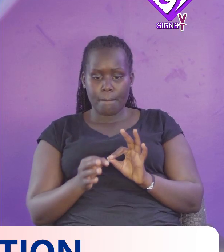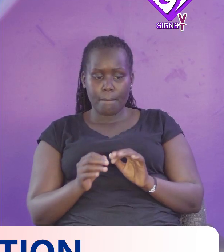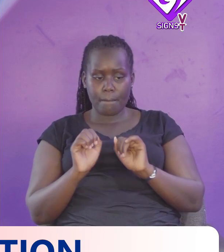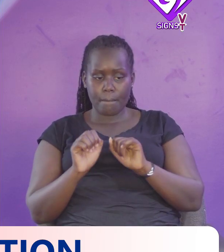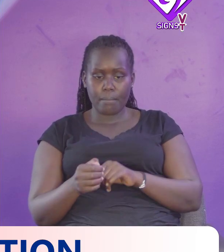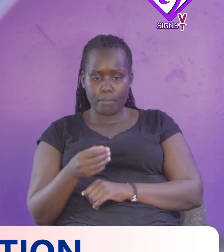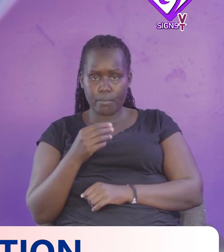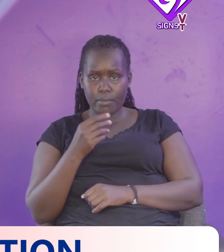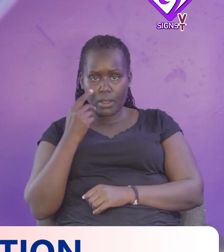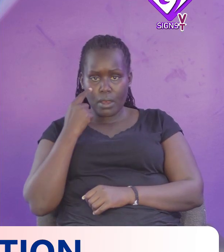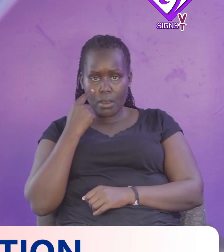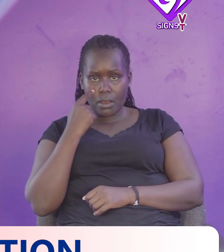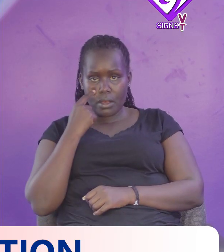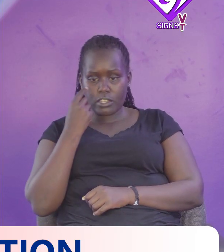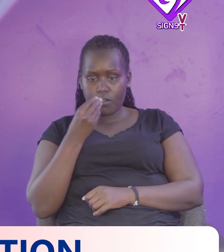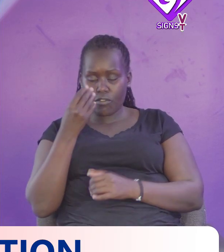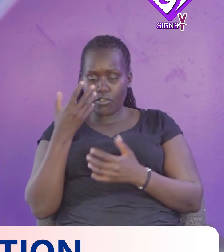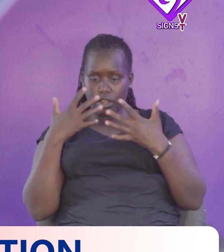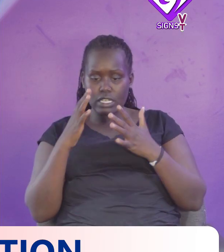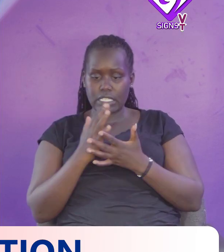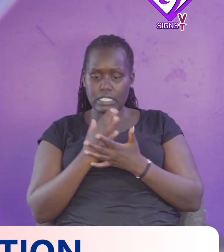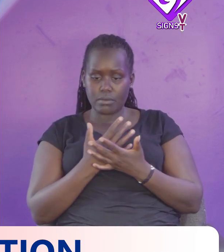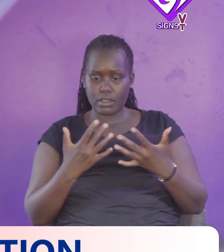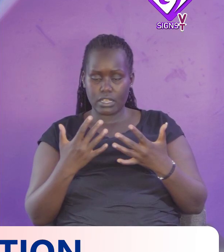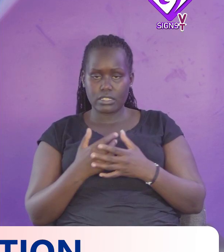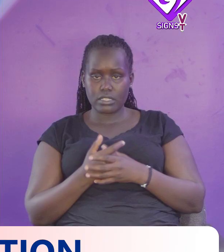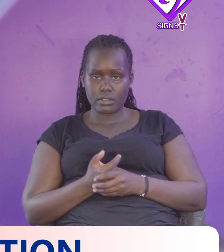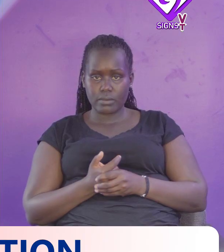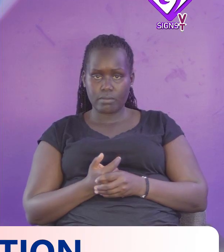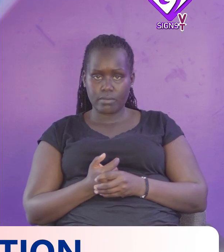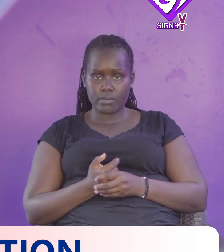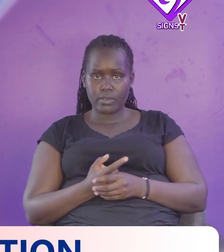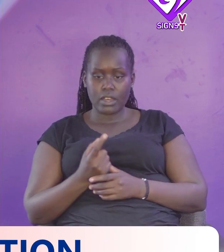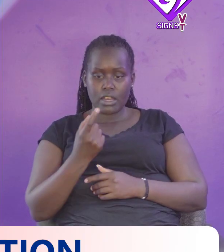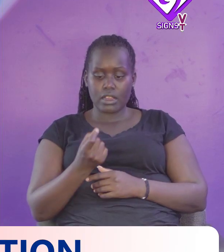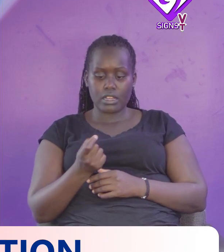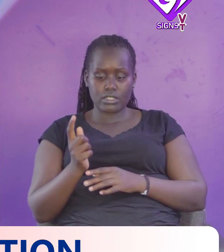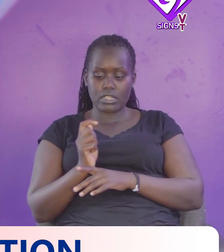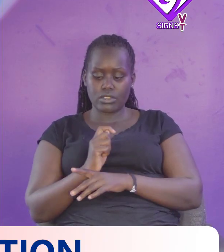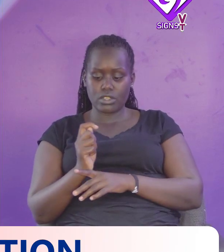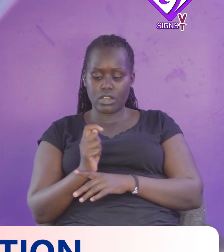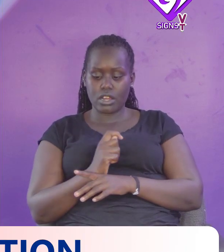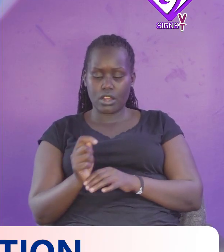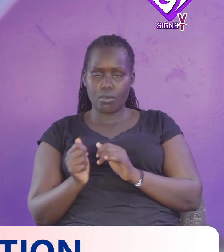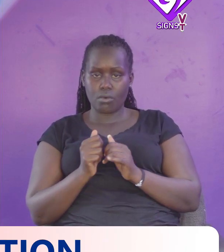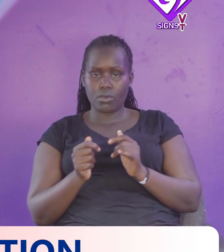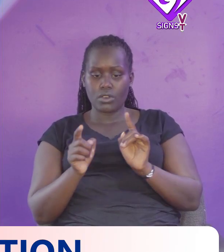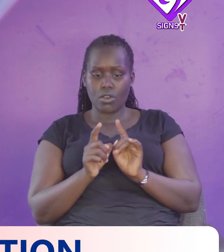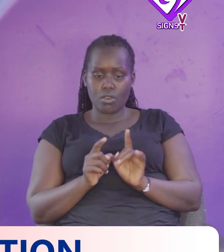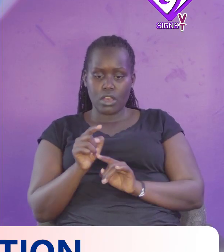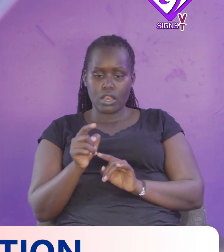food finishing. So some of those things, little trainings, that also persons